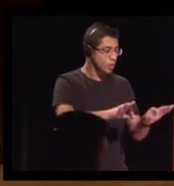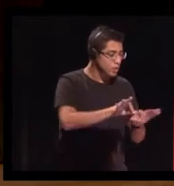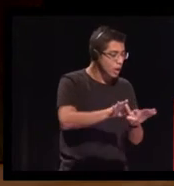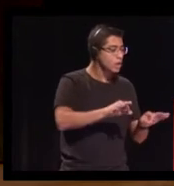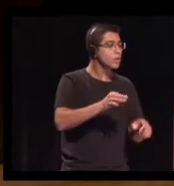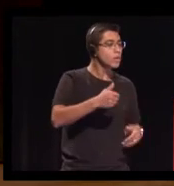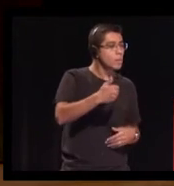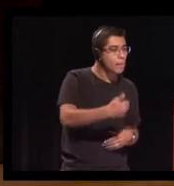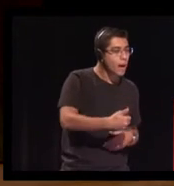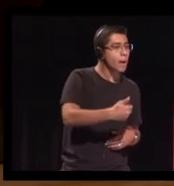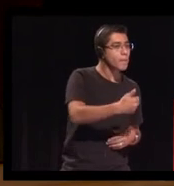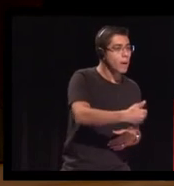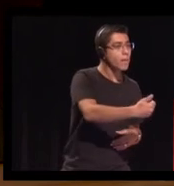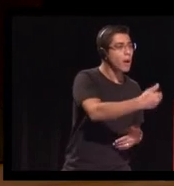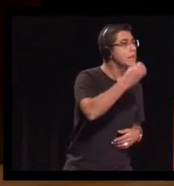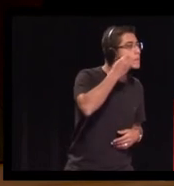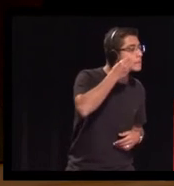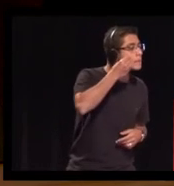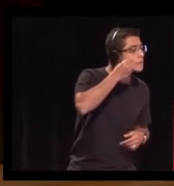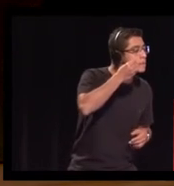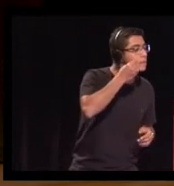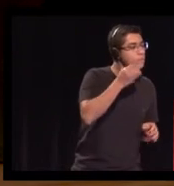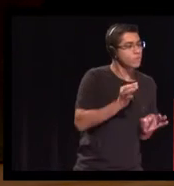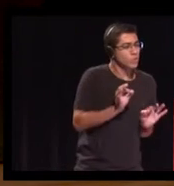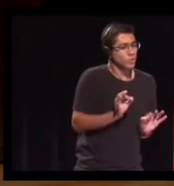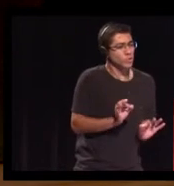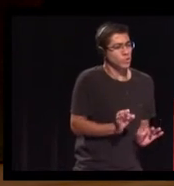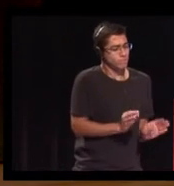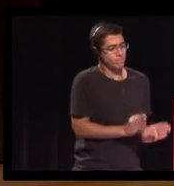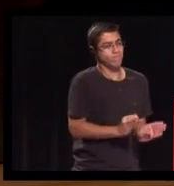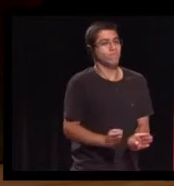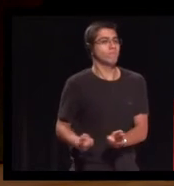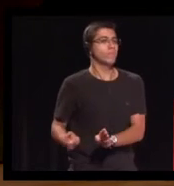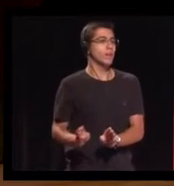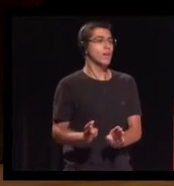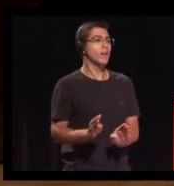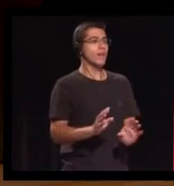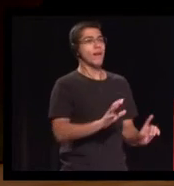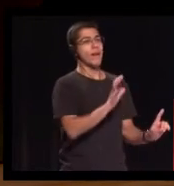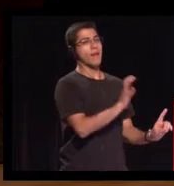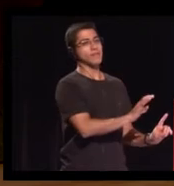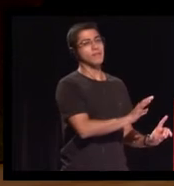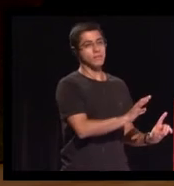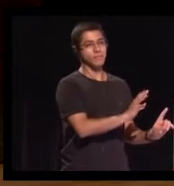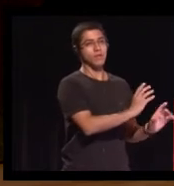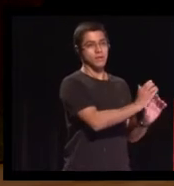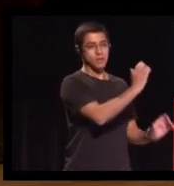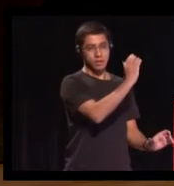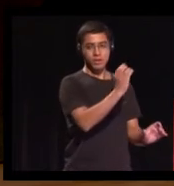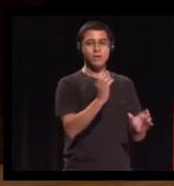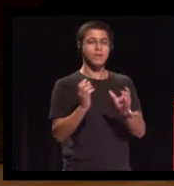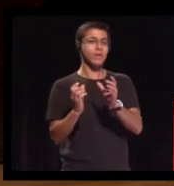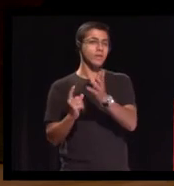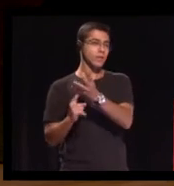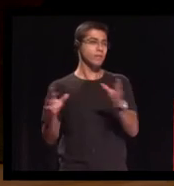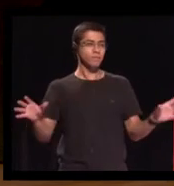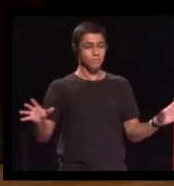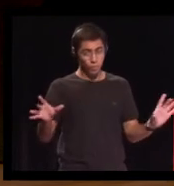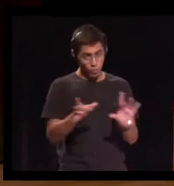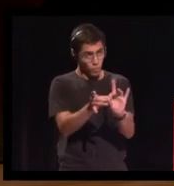approach to things. Now, when you bring those two together, that's when the magic happens. Because that's